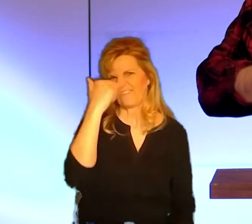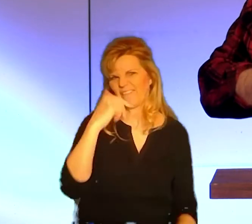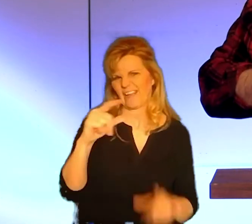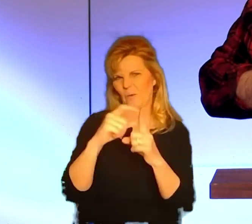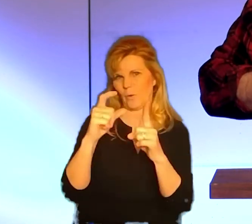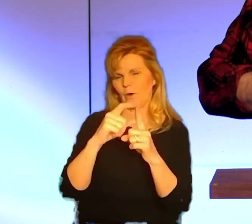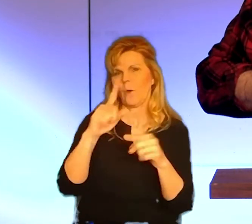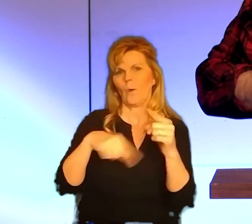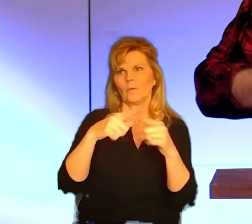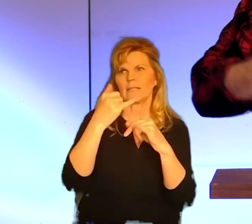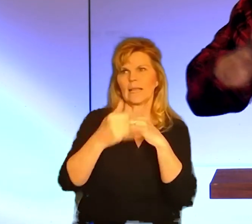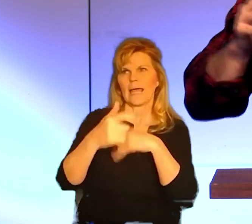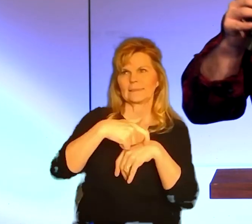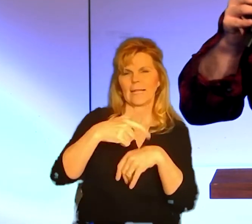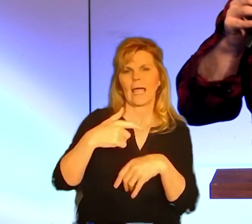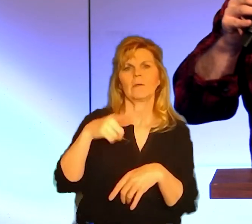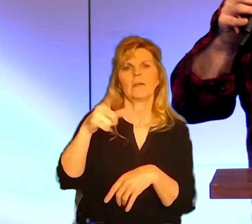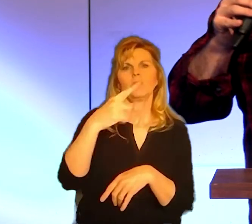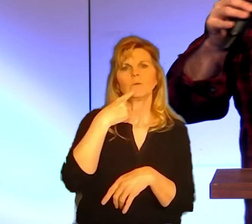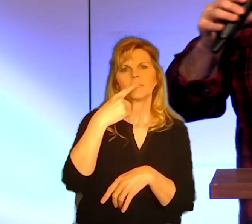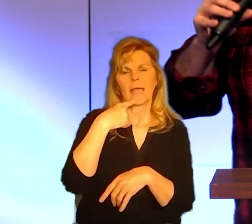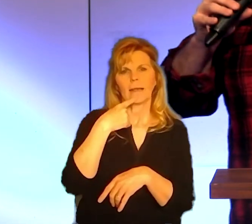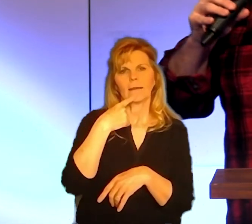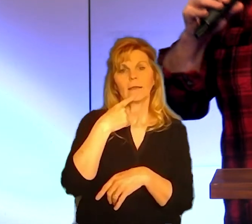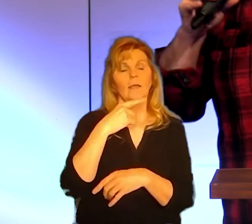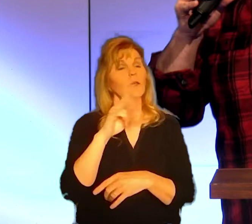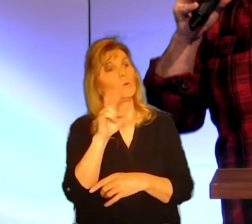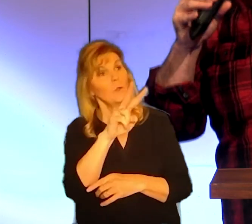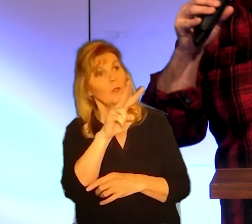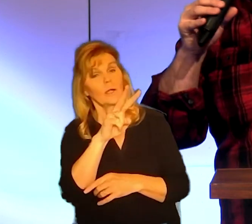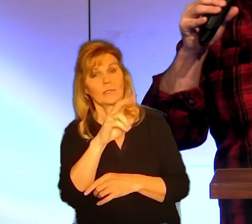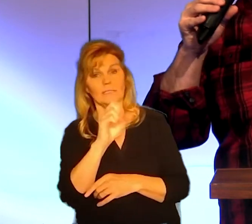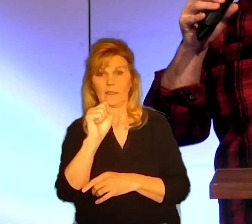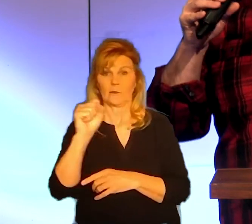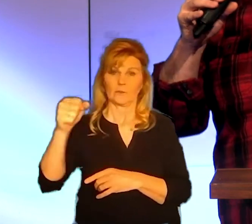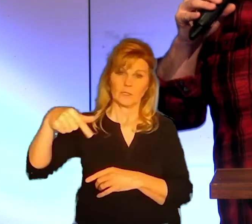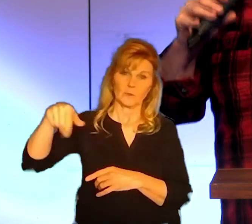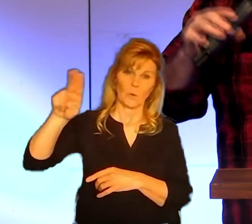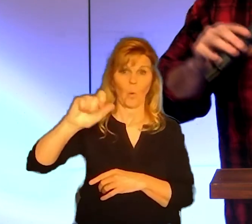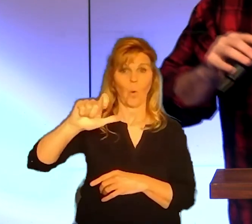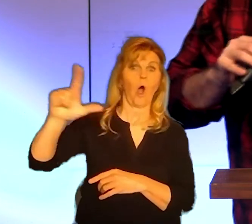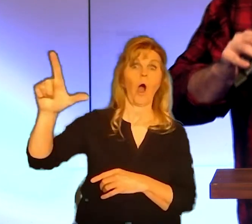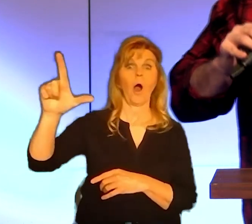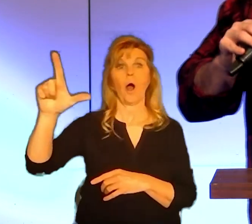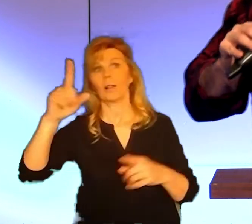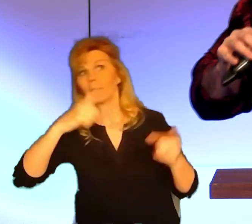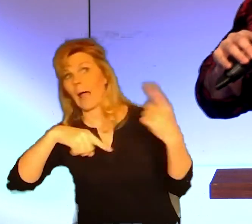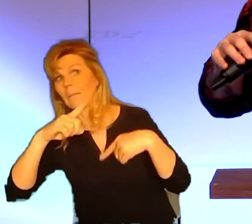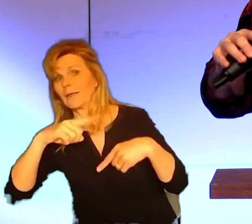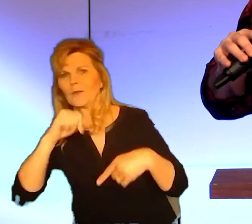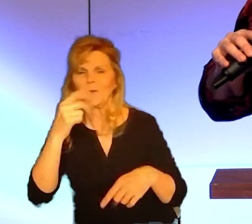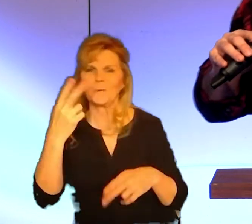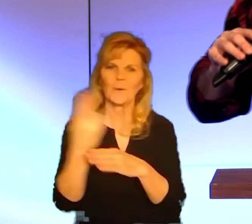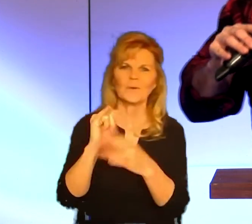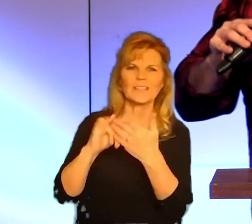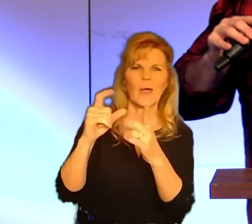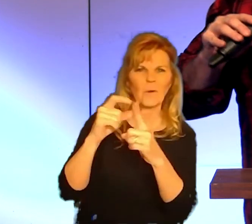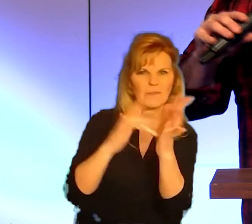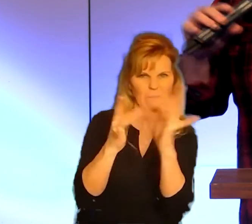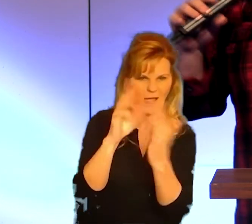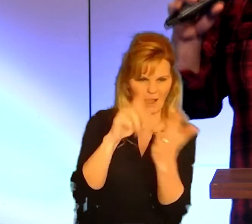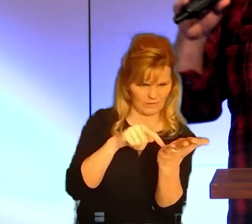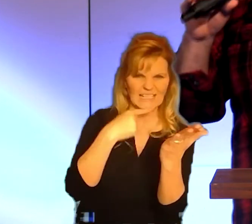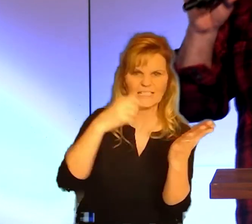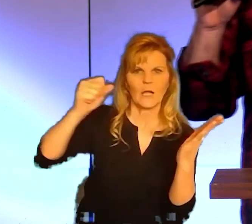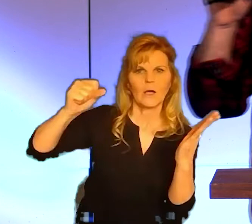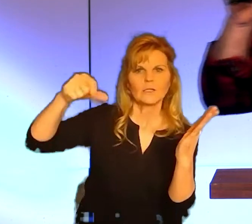time you said, you like looked outside and said, there's a squall coming, honey? Like, you just don't use that terminology, but they